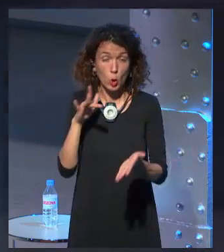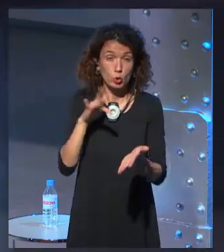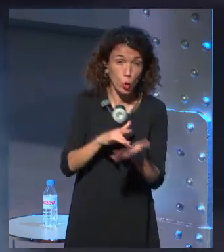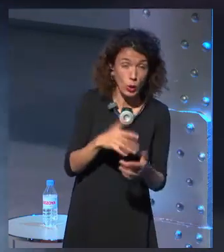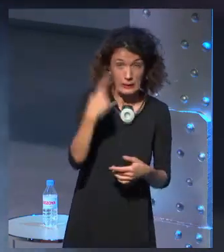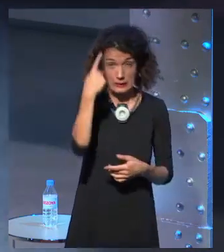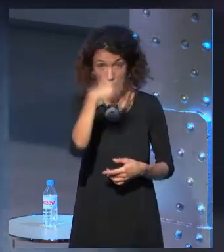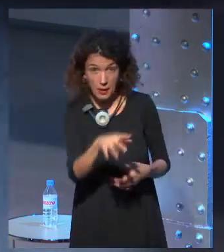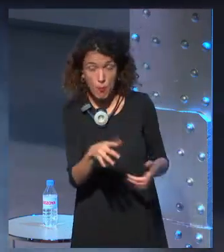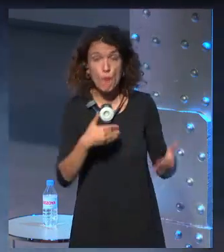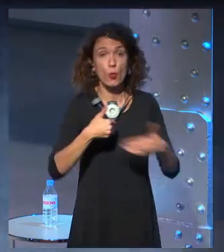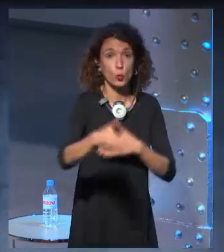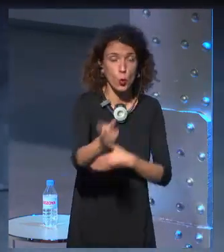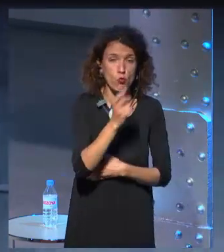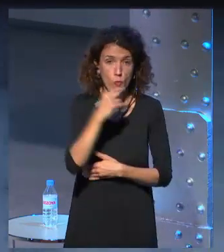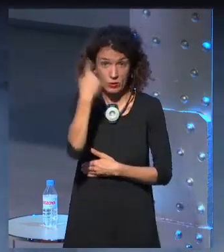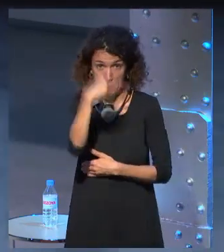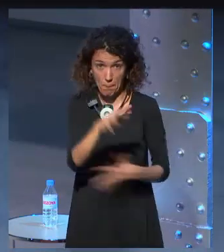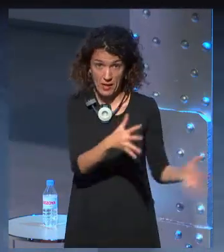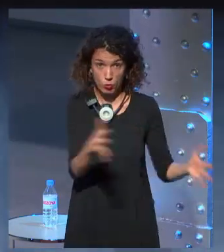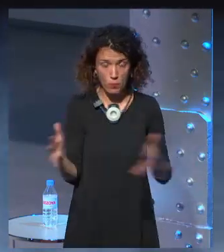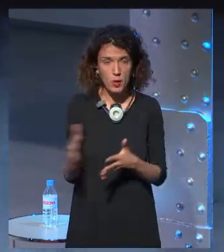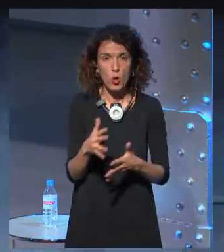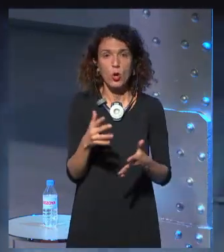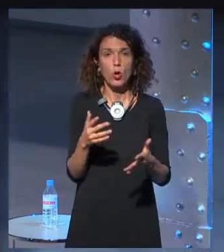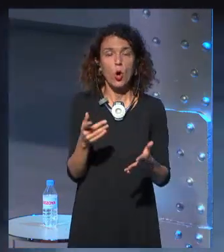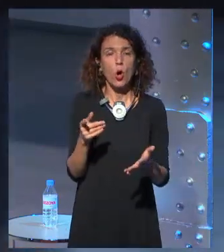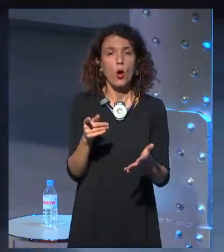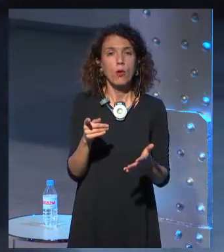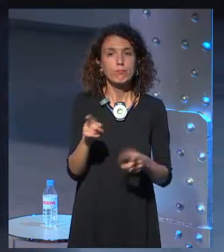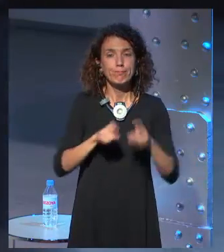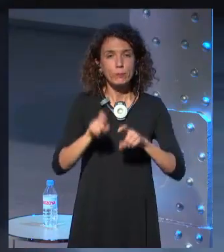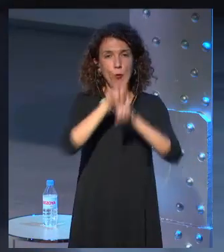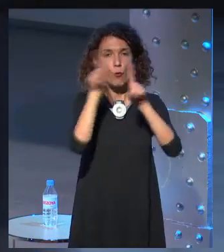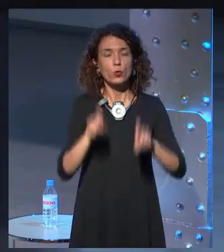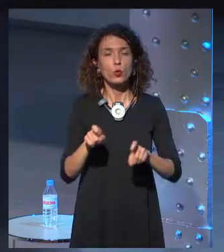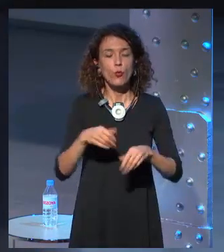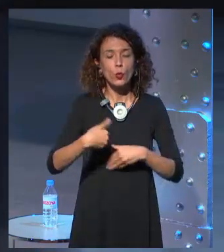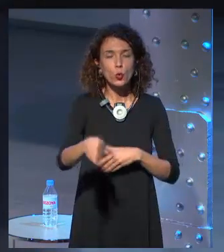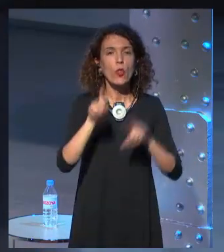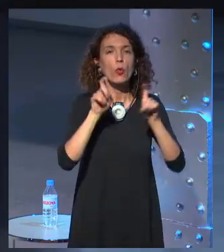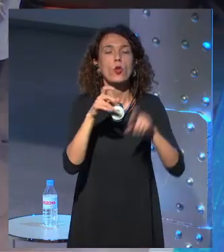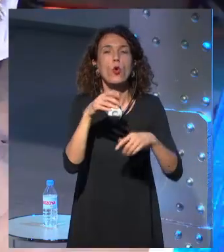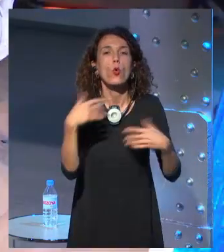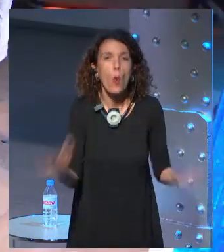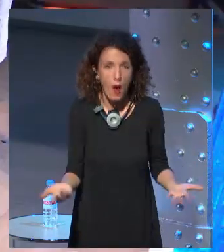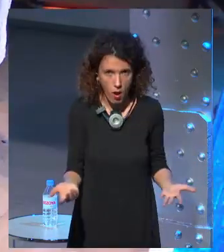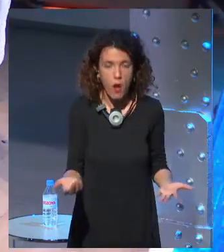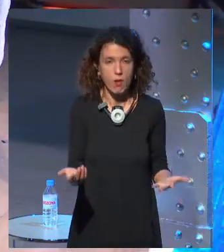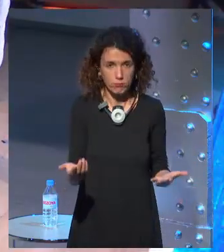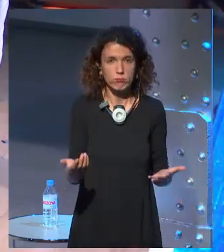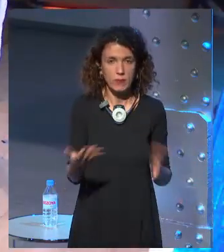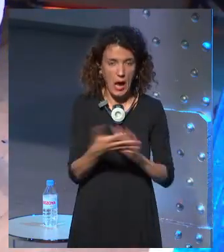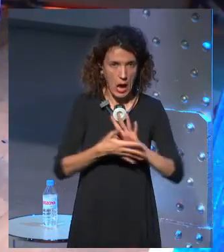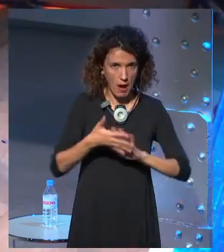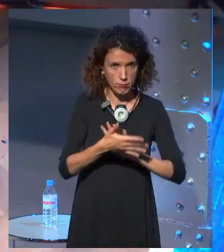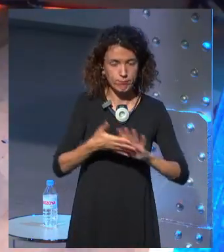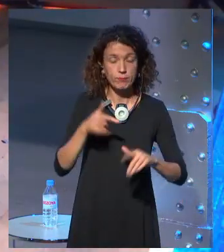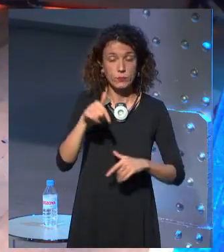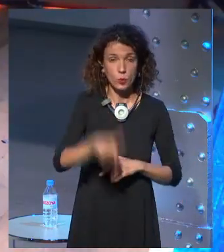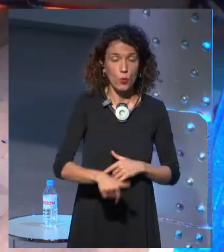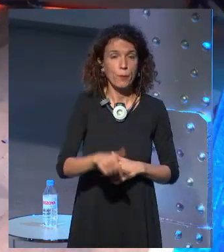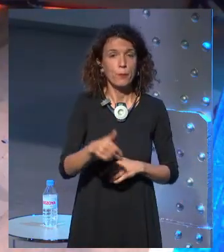like, now let's go back to this question of what's the future of education and talk about that for a little bit. And I'm take the same approach that